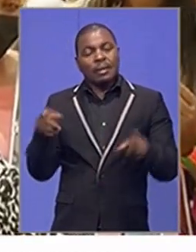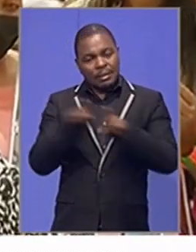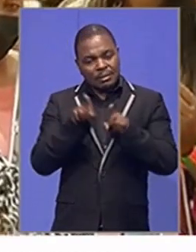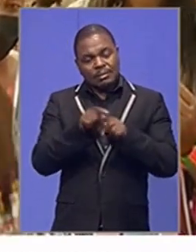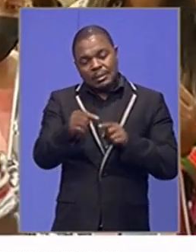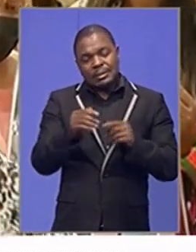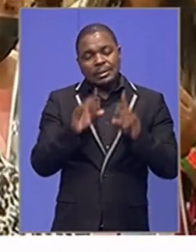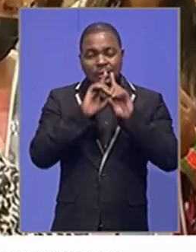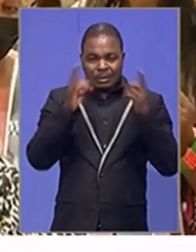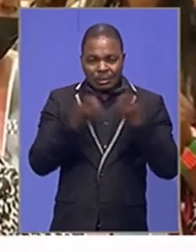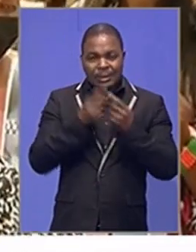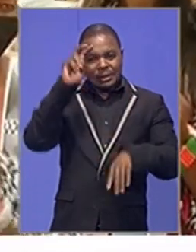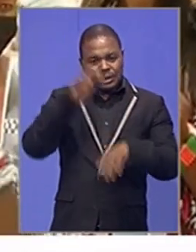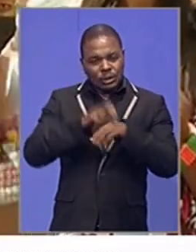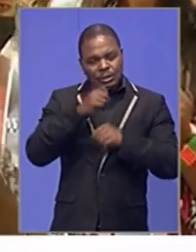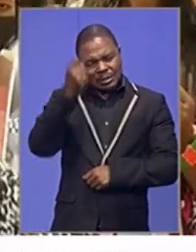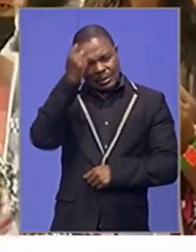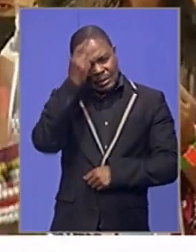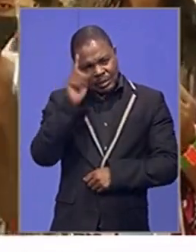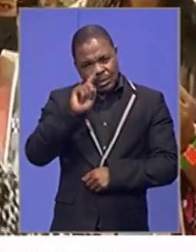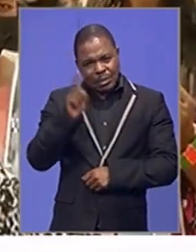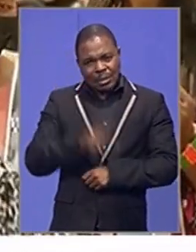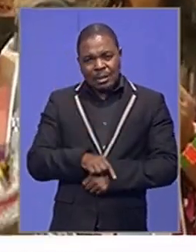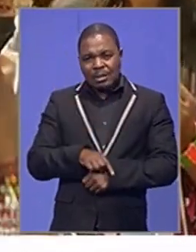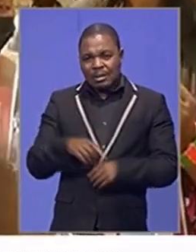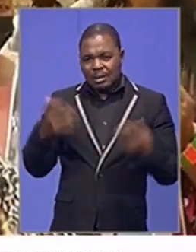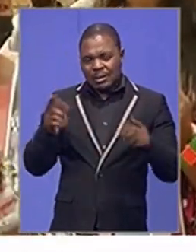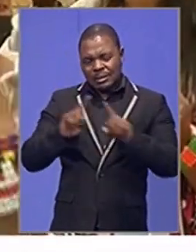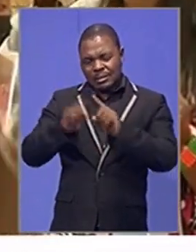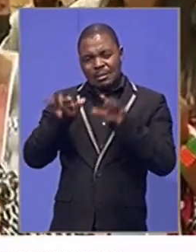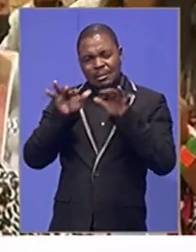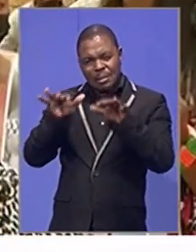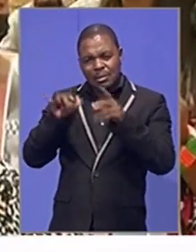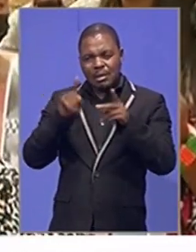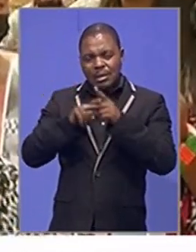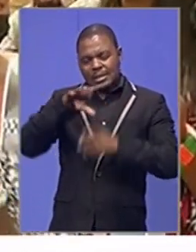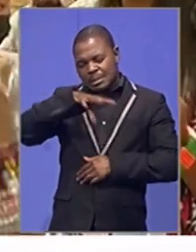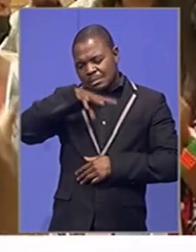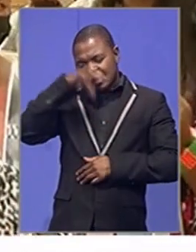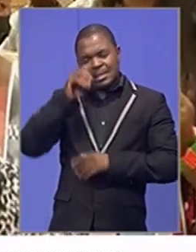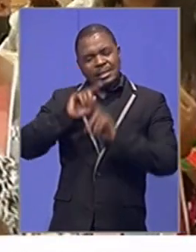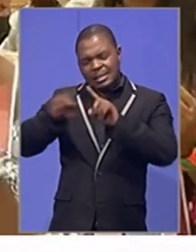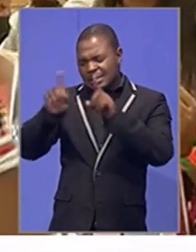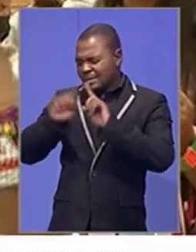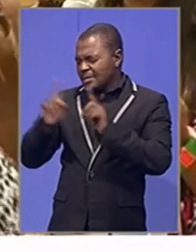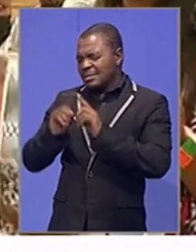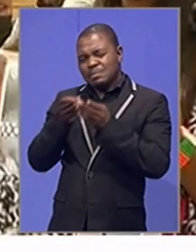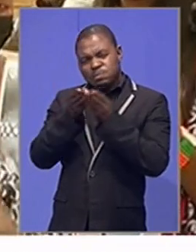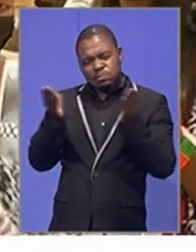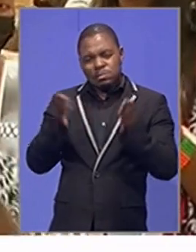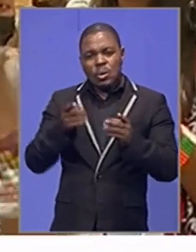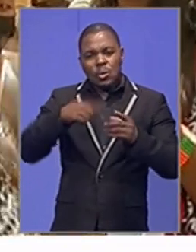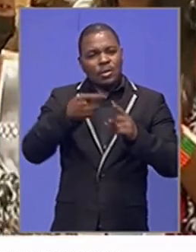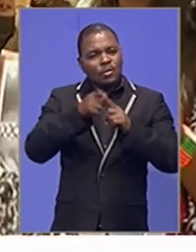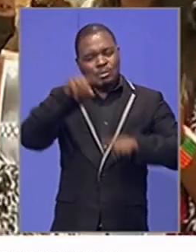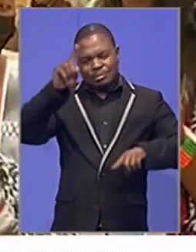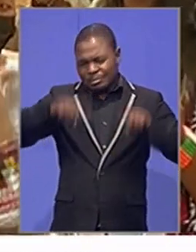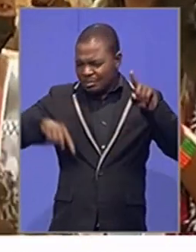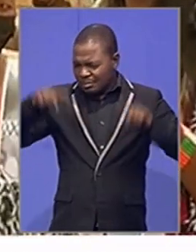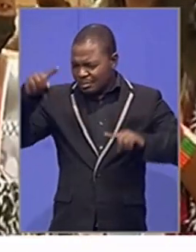forward needs to recognize that you are dealing with different people who are dealing with different spirits, who are coming from a variety or